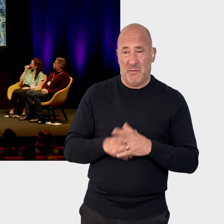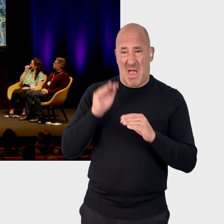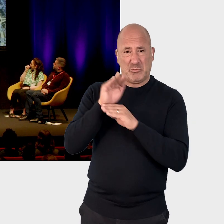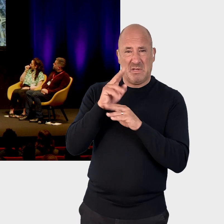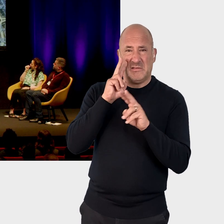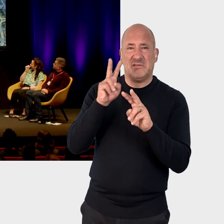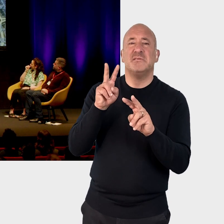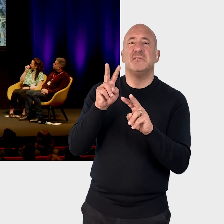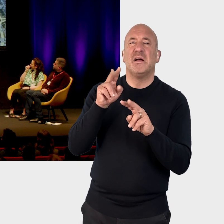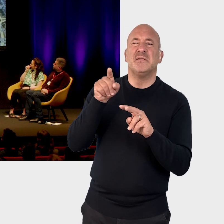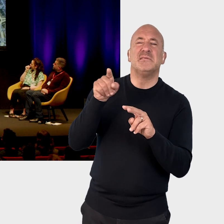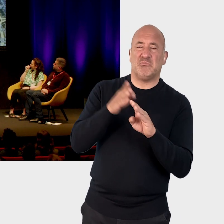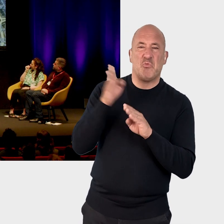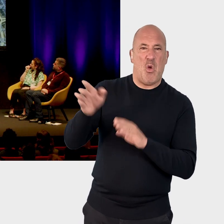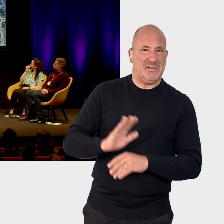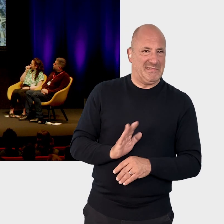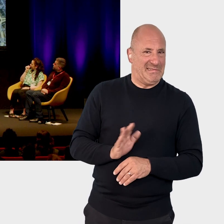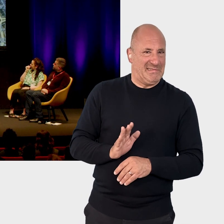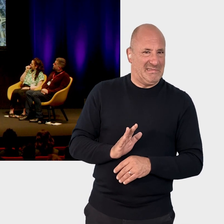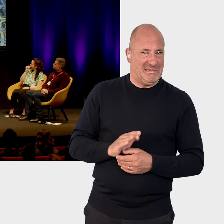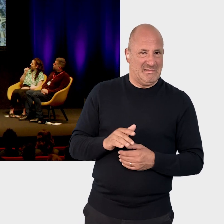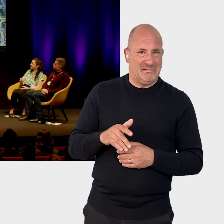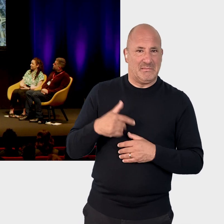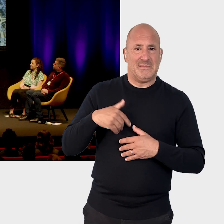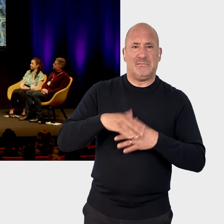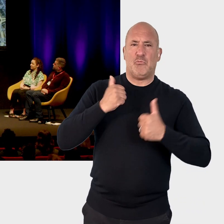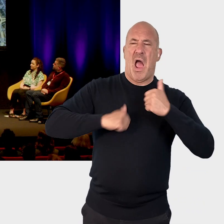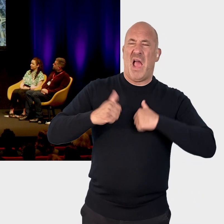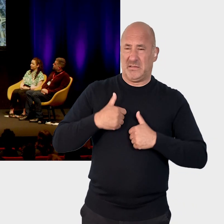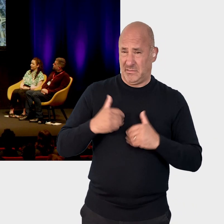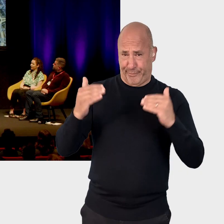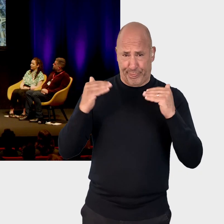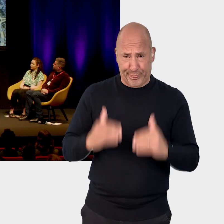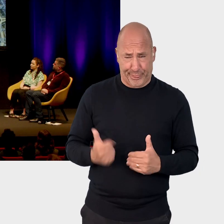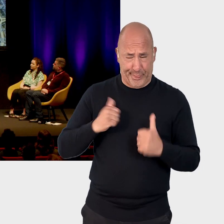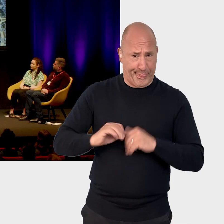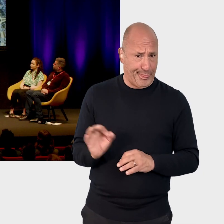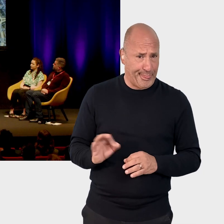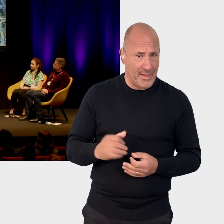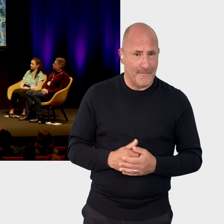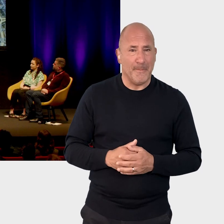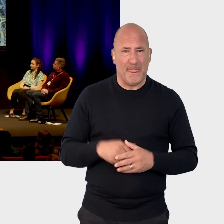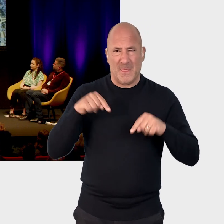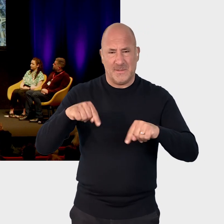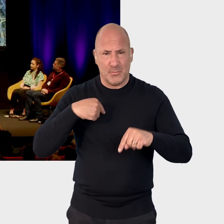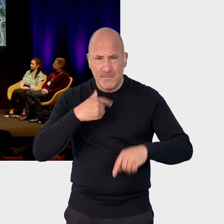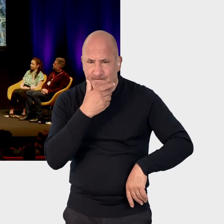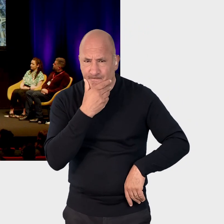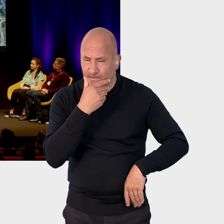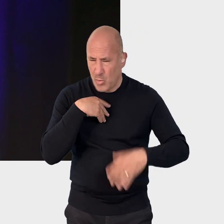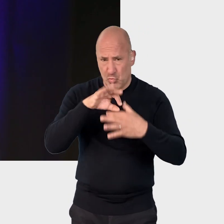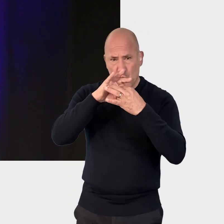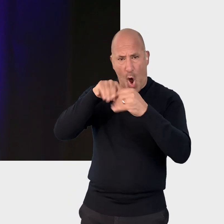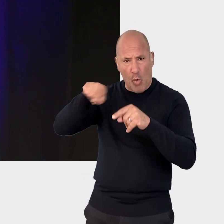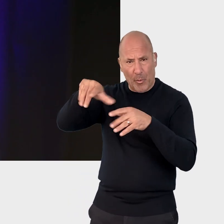somewhere. There we go. Viewed from the outside, it's viewed as a place that you don't go to. Local pride is at an all-time low.